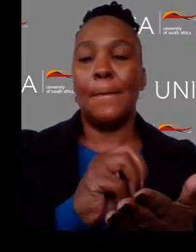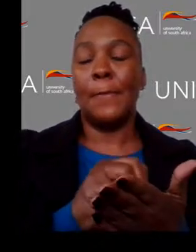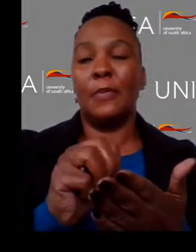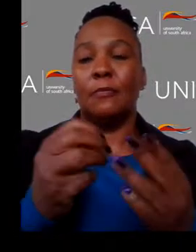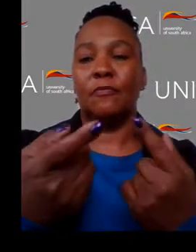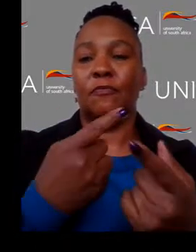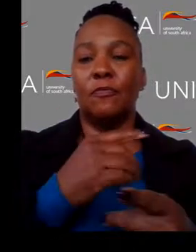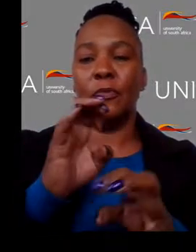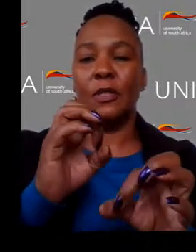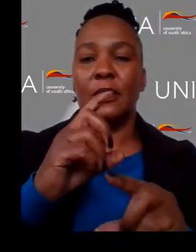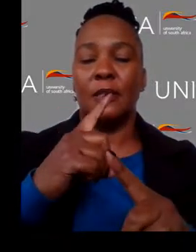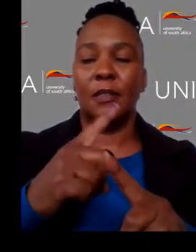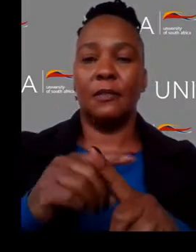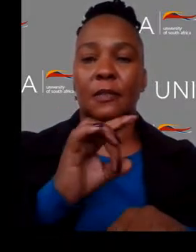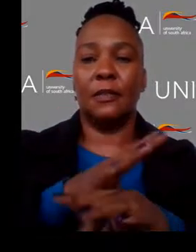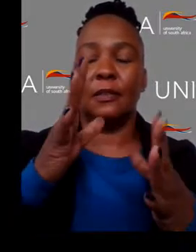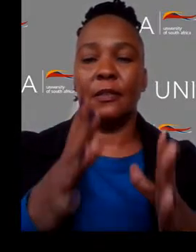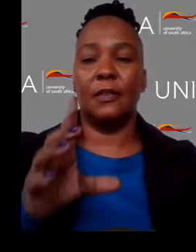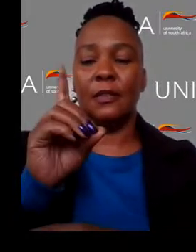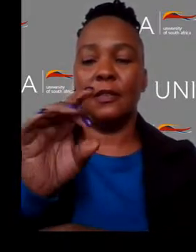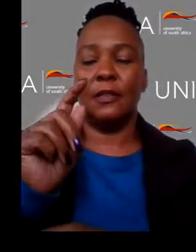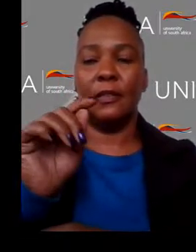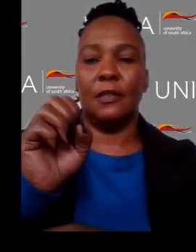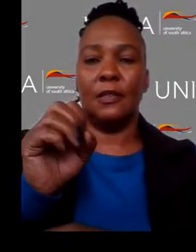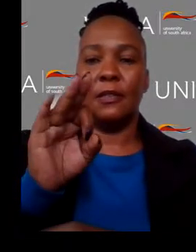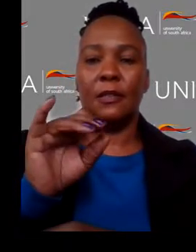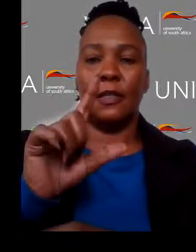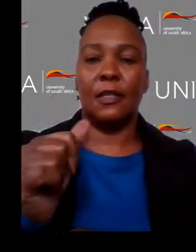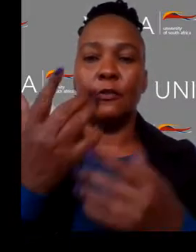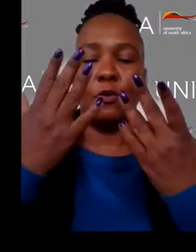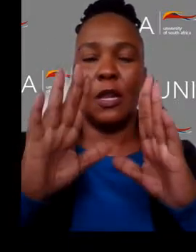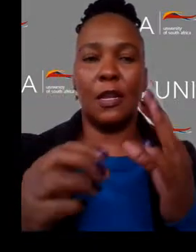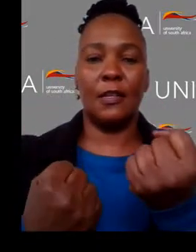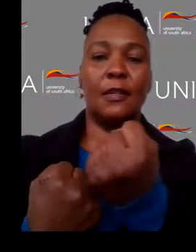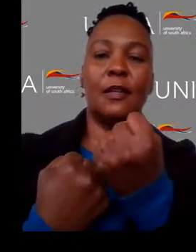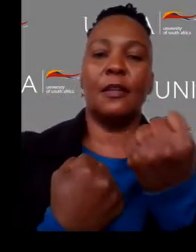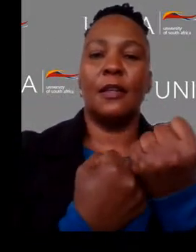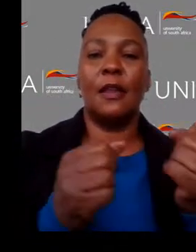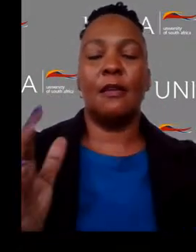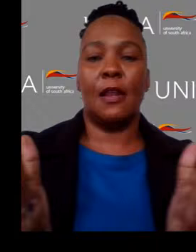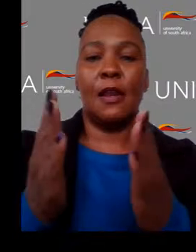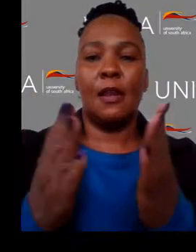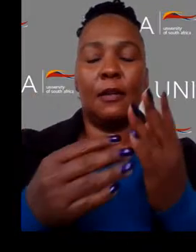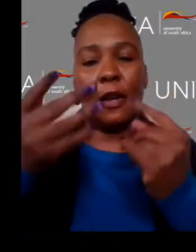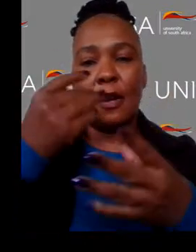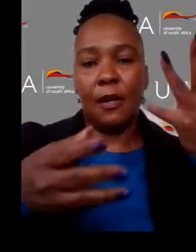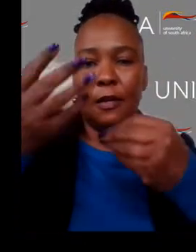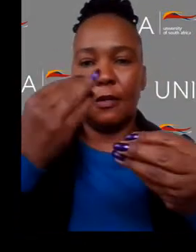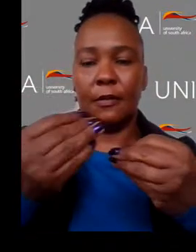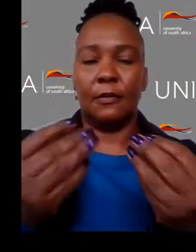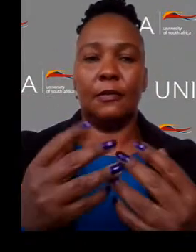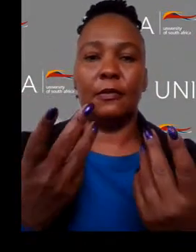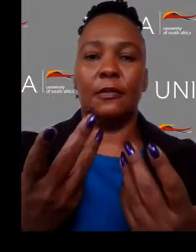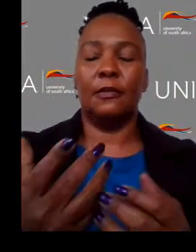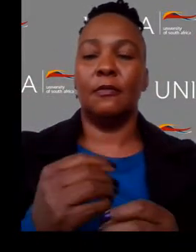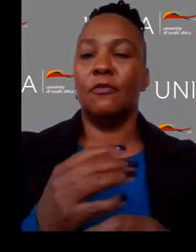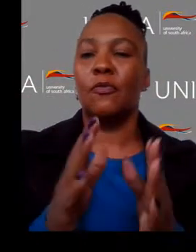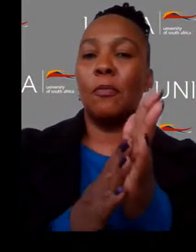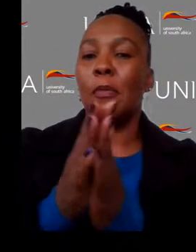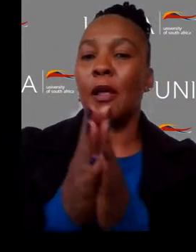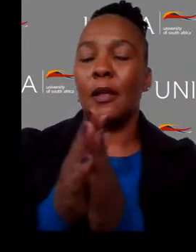for DTSFL. That's student support and to facilitation of learning to really also motivate you